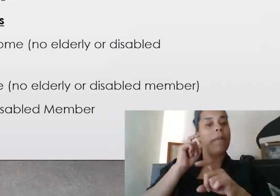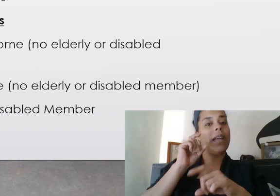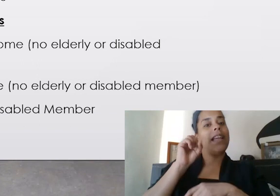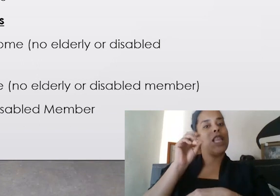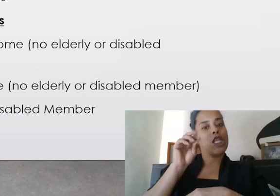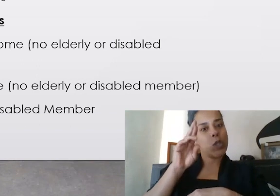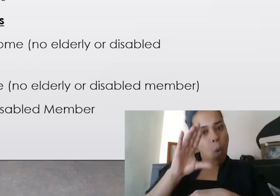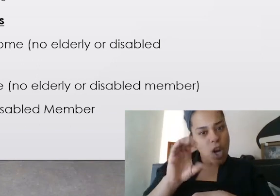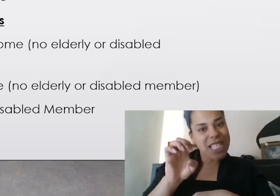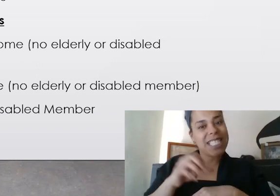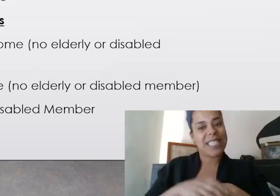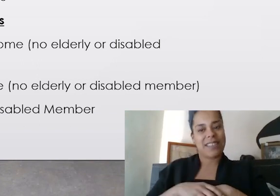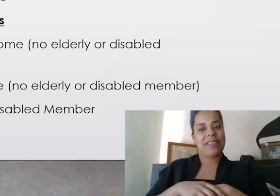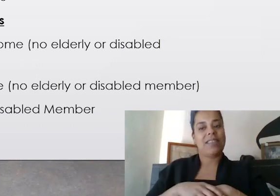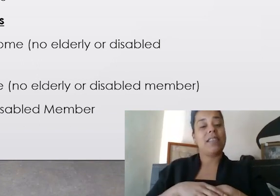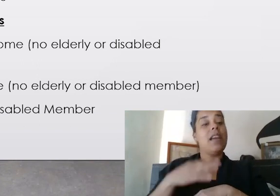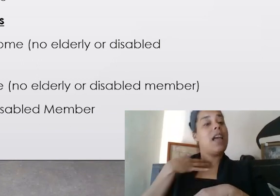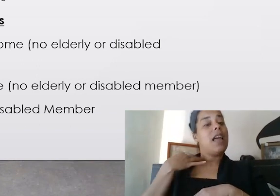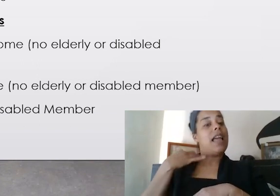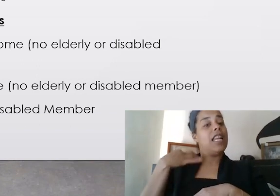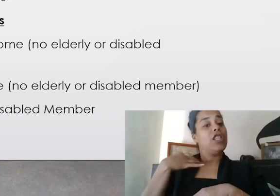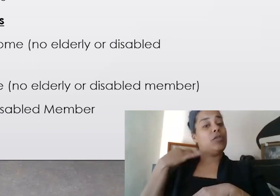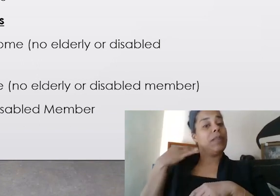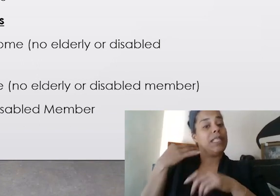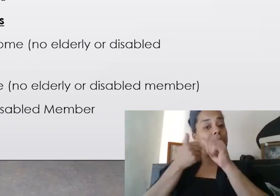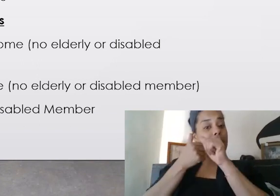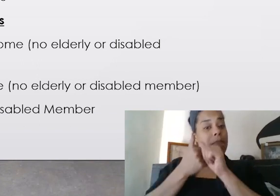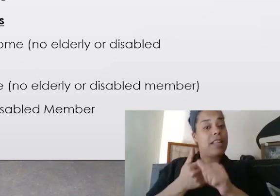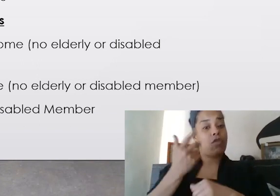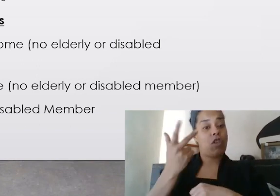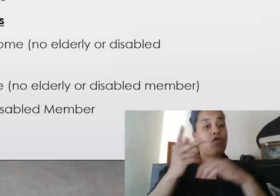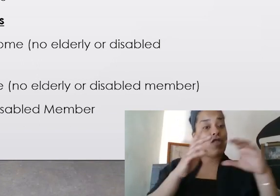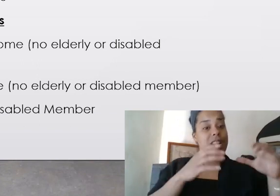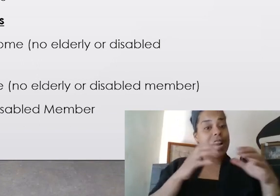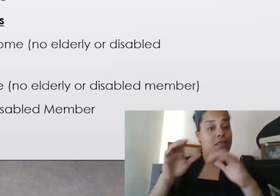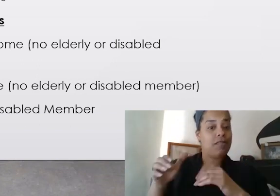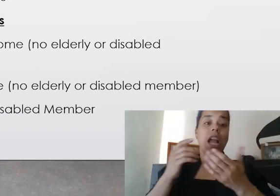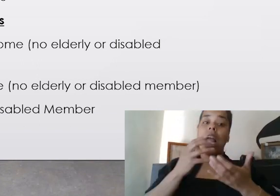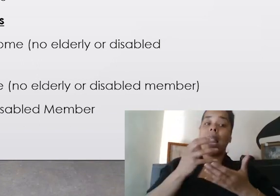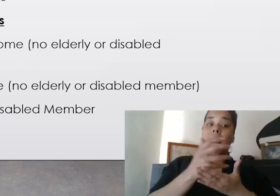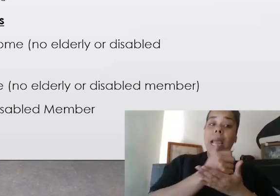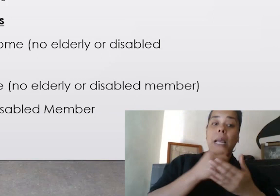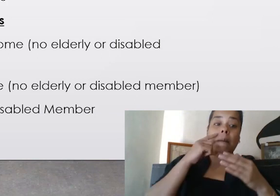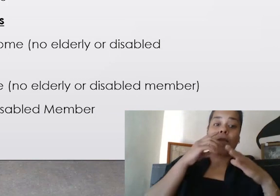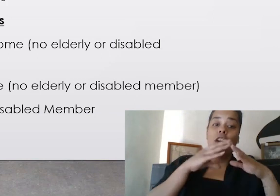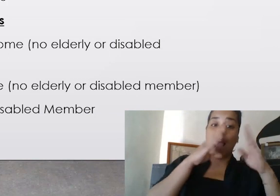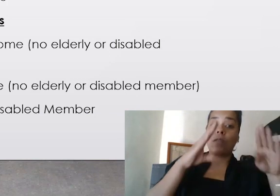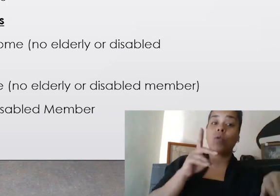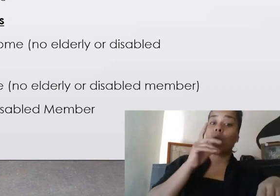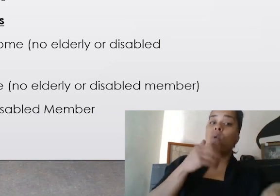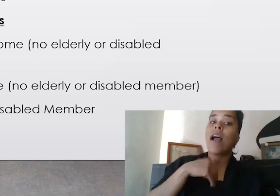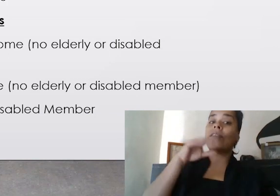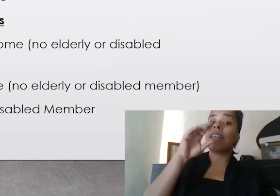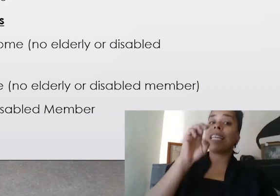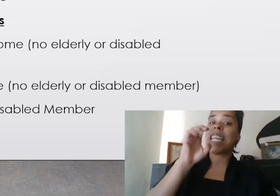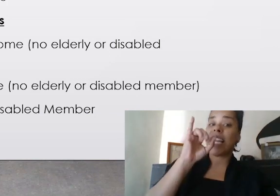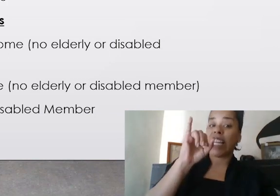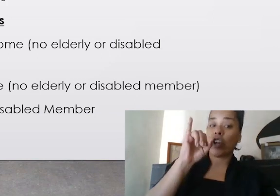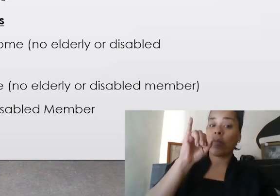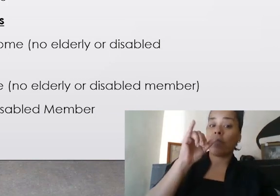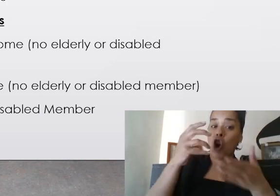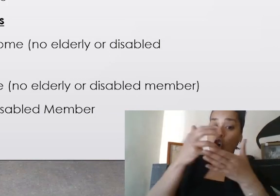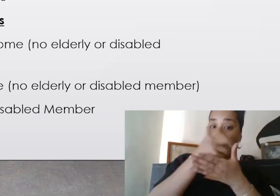Eligibility is based on 3 different categories. Income for household with earned income. That means you're